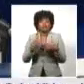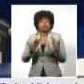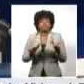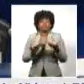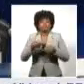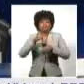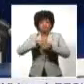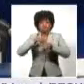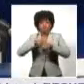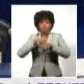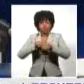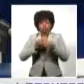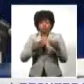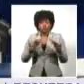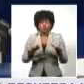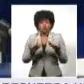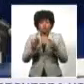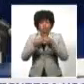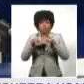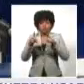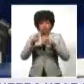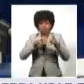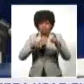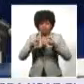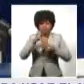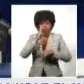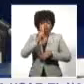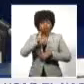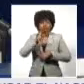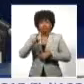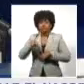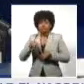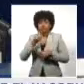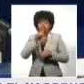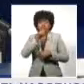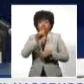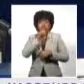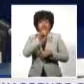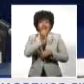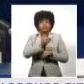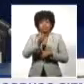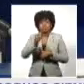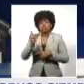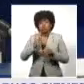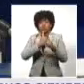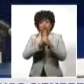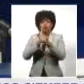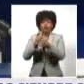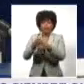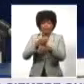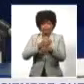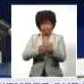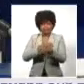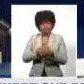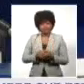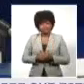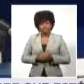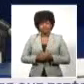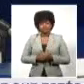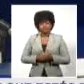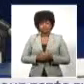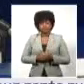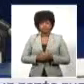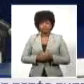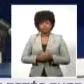to 52. So when we say here that the source of infection has not been established, it means that up to the moment